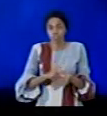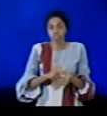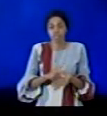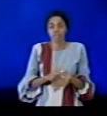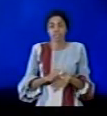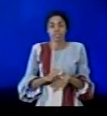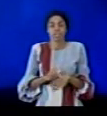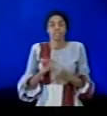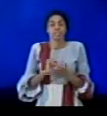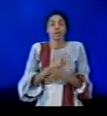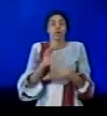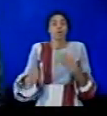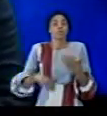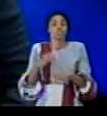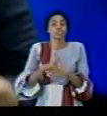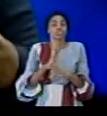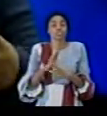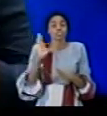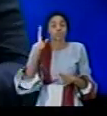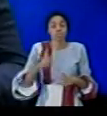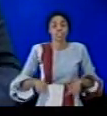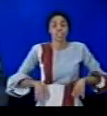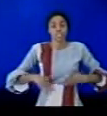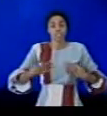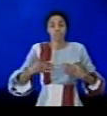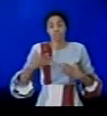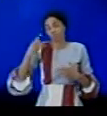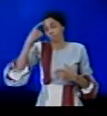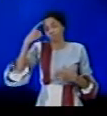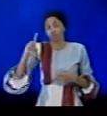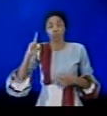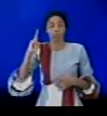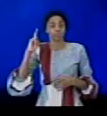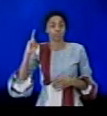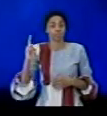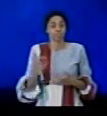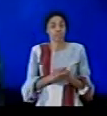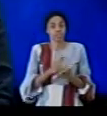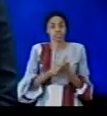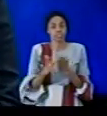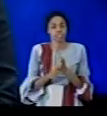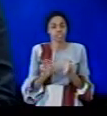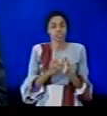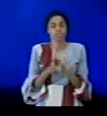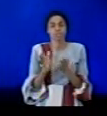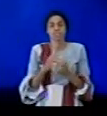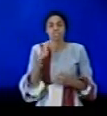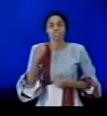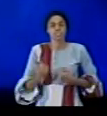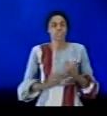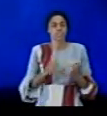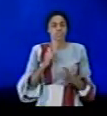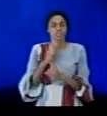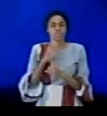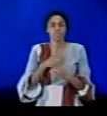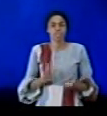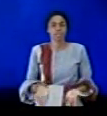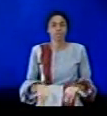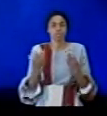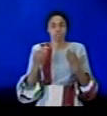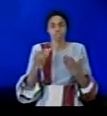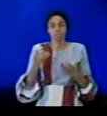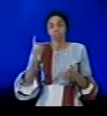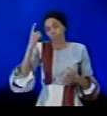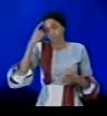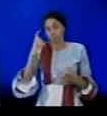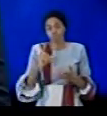for righteousness. The Bible says, stir up thyself and awake to my judgment. The righteousness of God